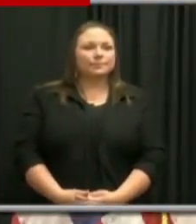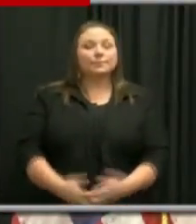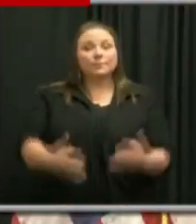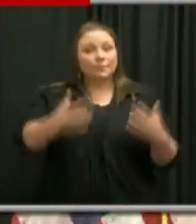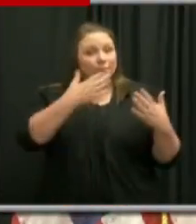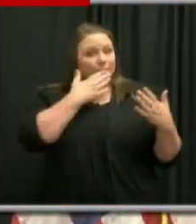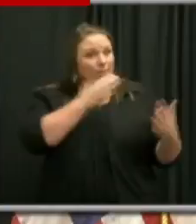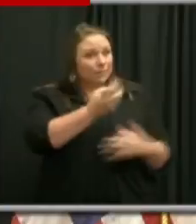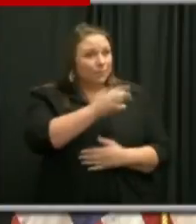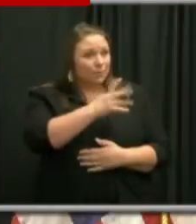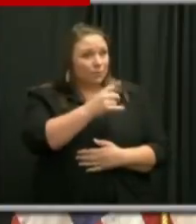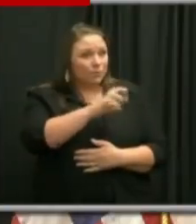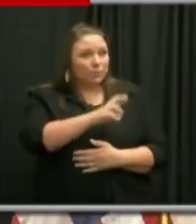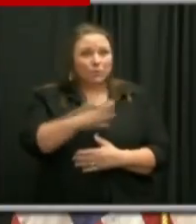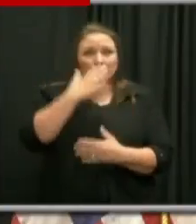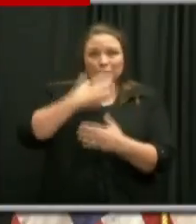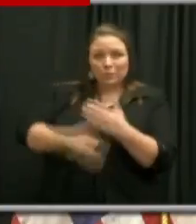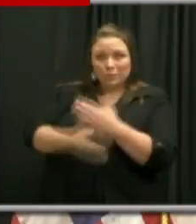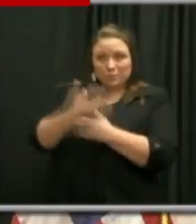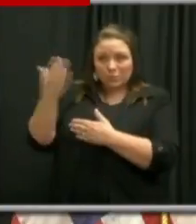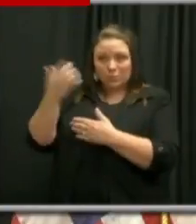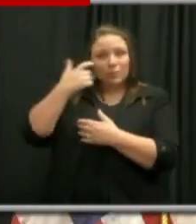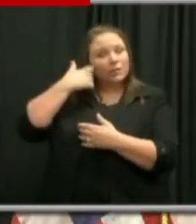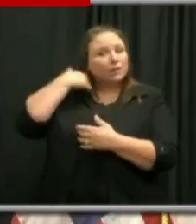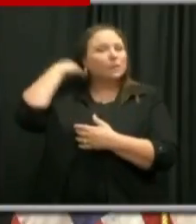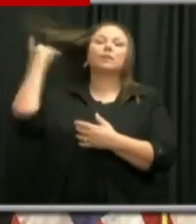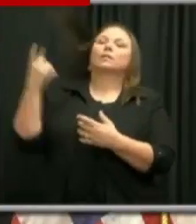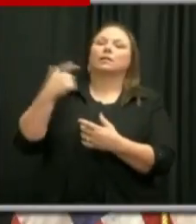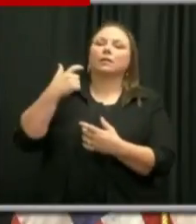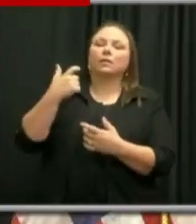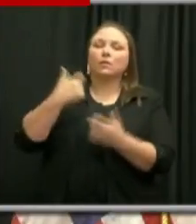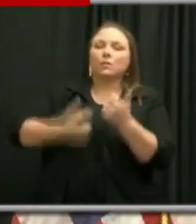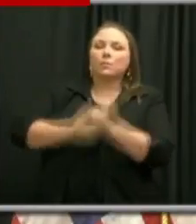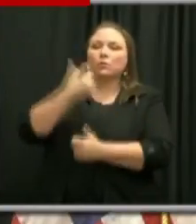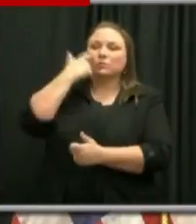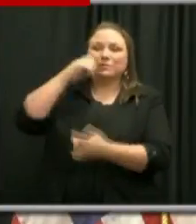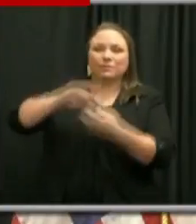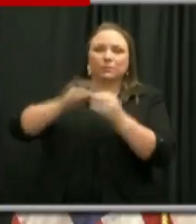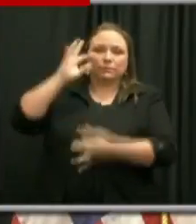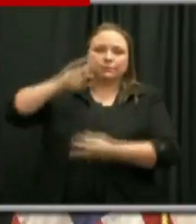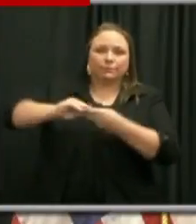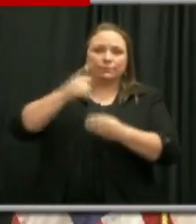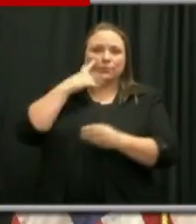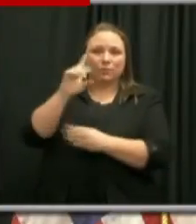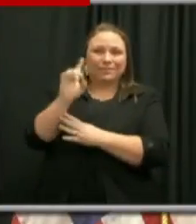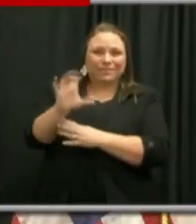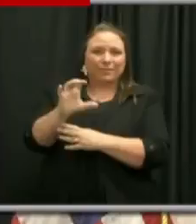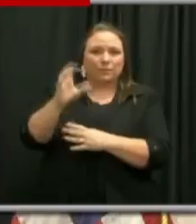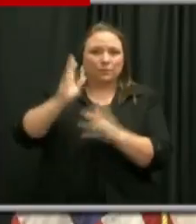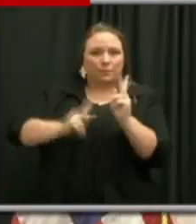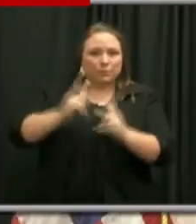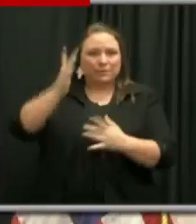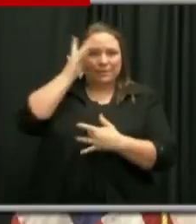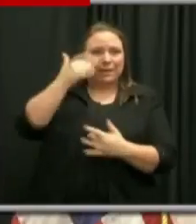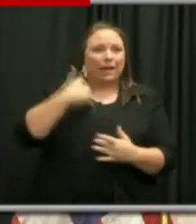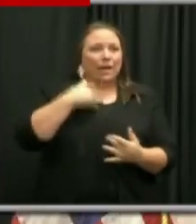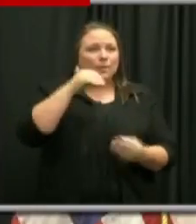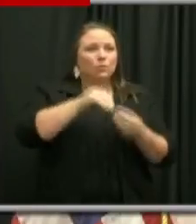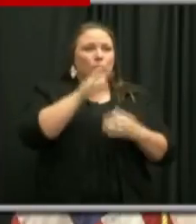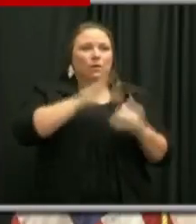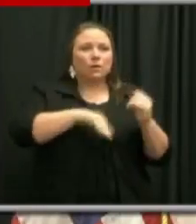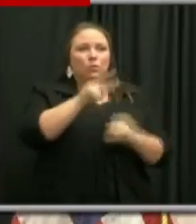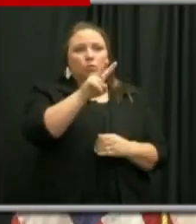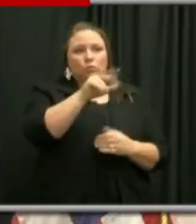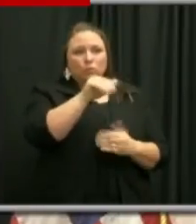Thank you, Mayor Cooper, and good morning. Here's the latest on coronavirus in Davidson County. We have